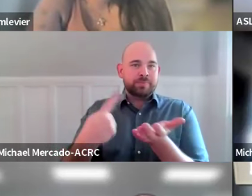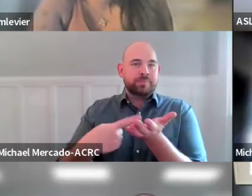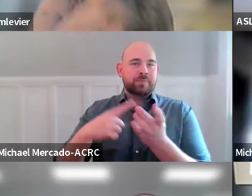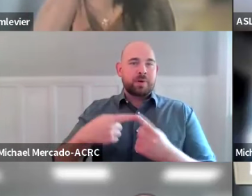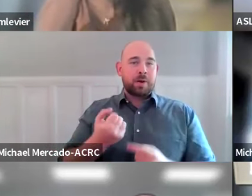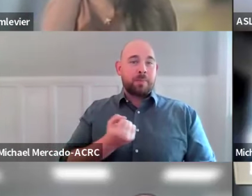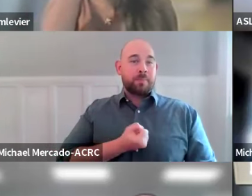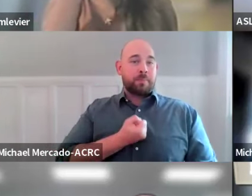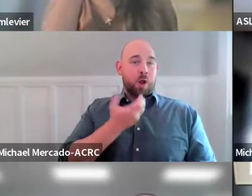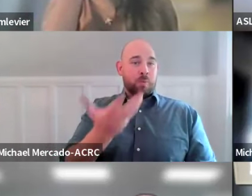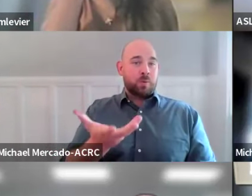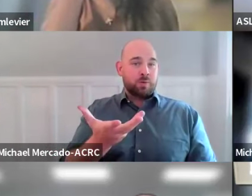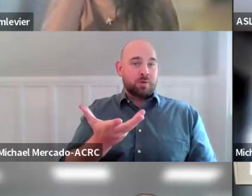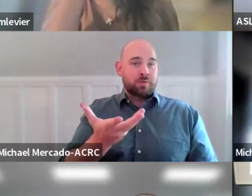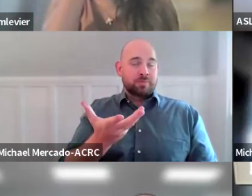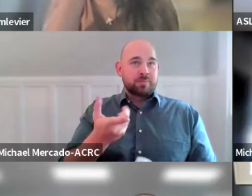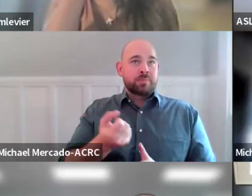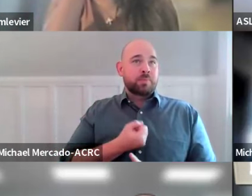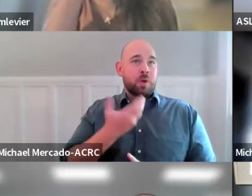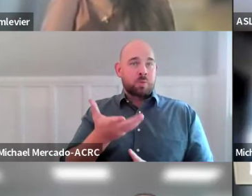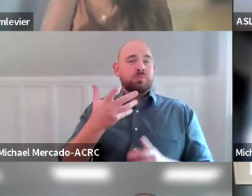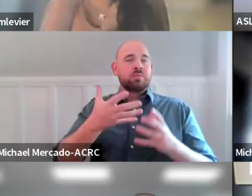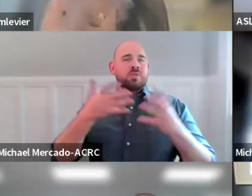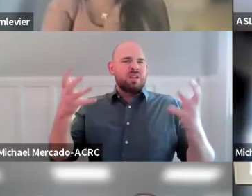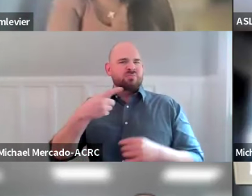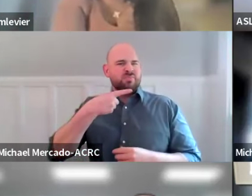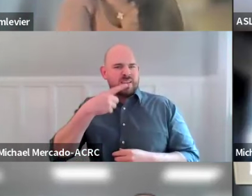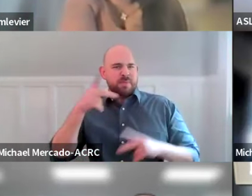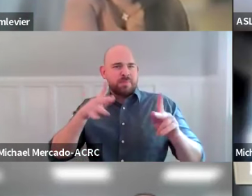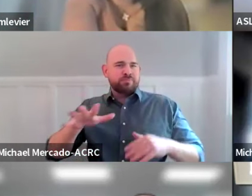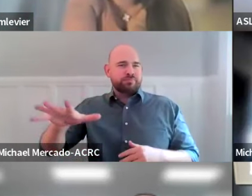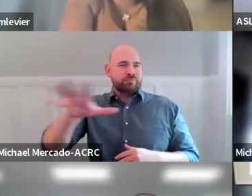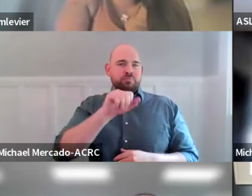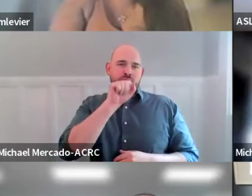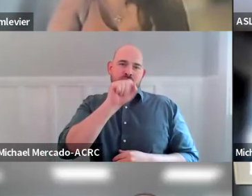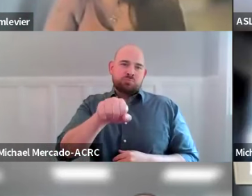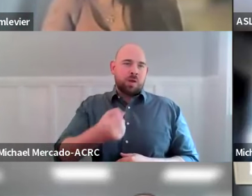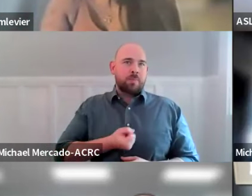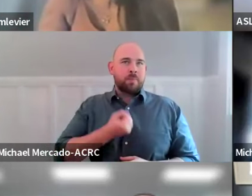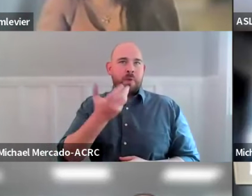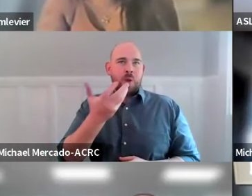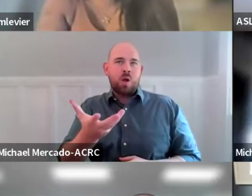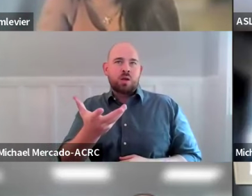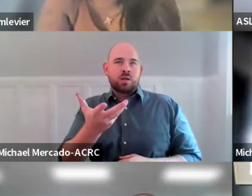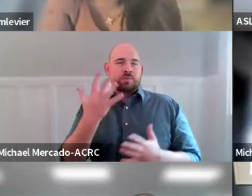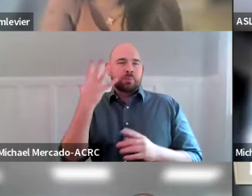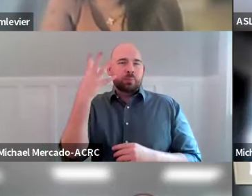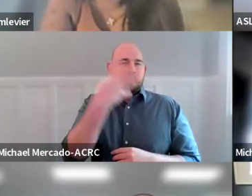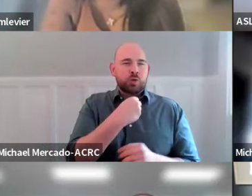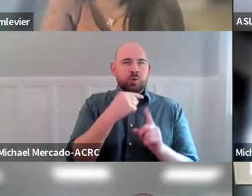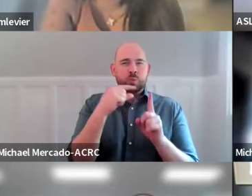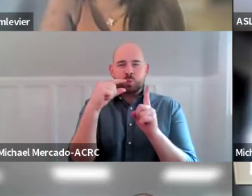Okay, for Deaf Culture 101, we're going to talk about poetry this week. A lot of hearing people